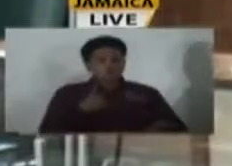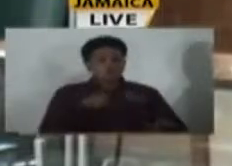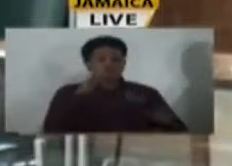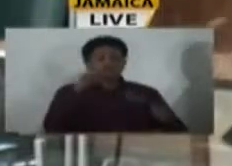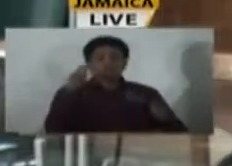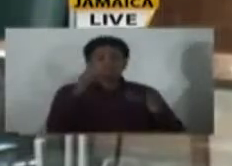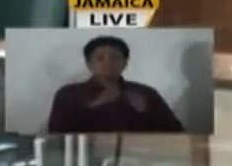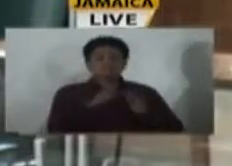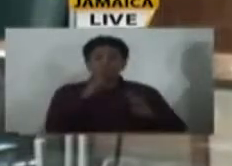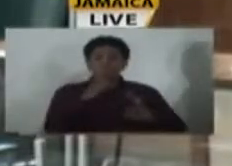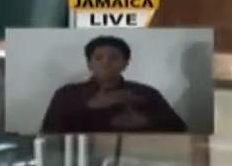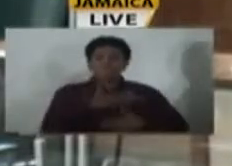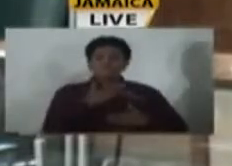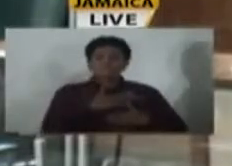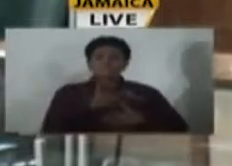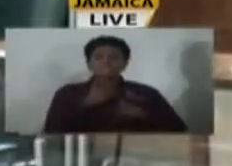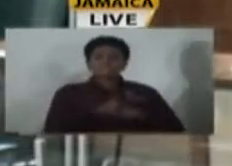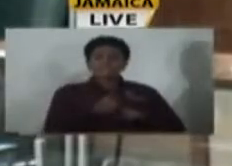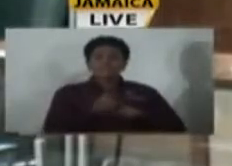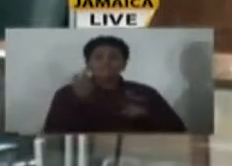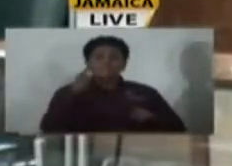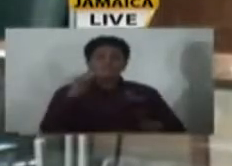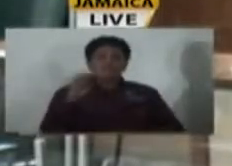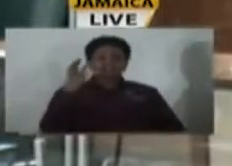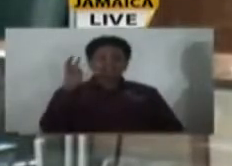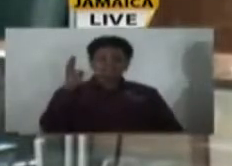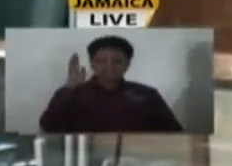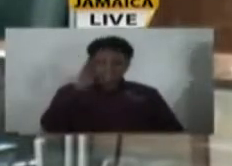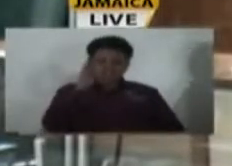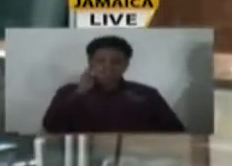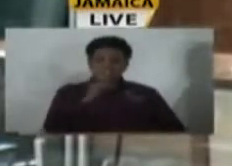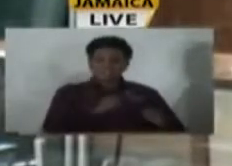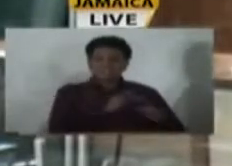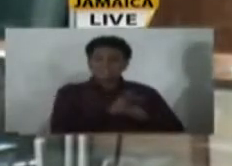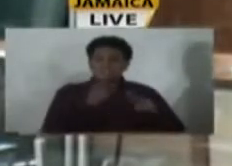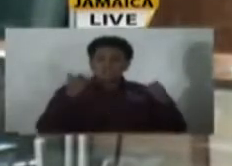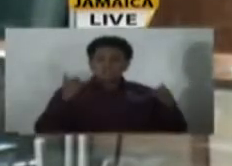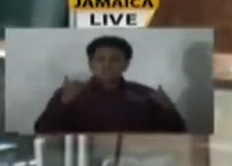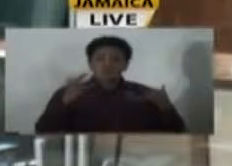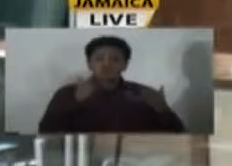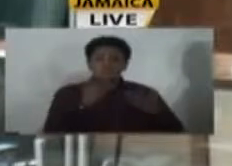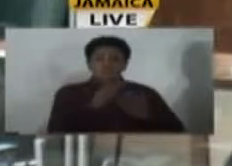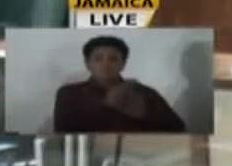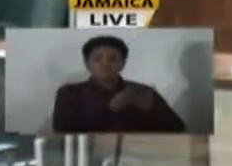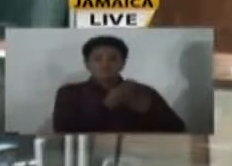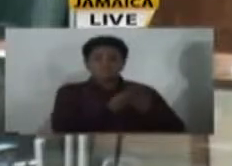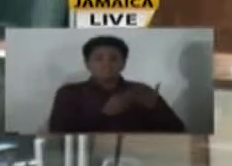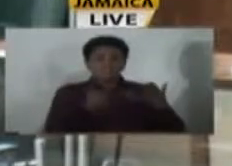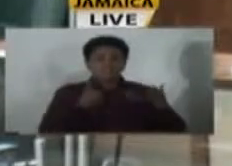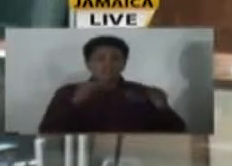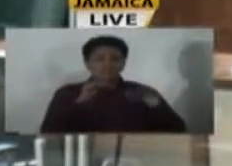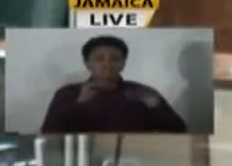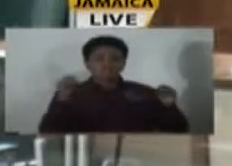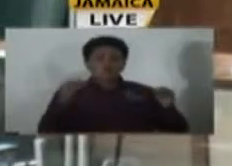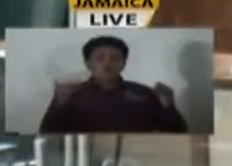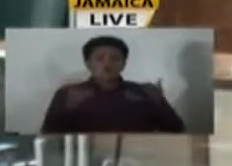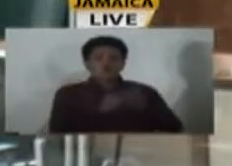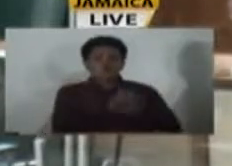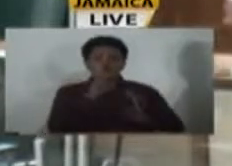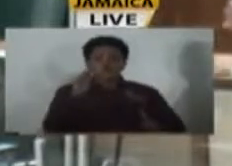particularly pleased that for the 6th consecutive year now, the budget has no new